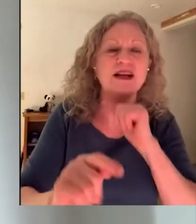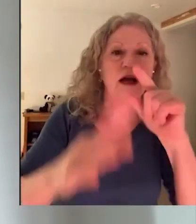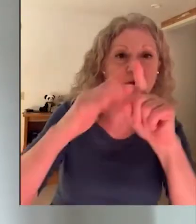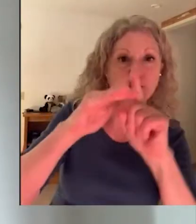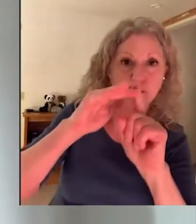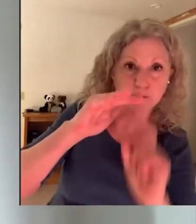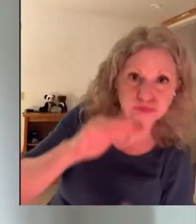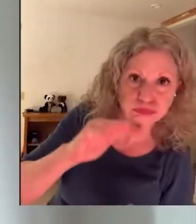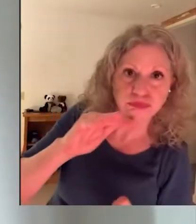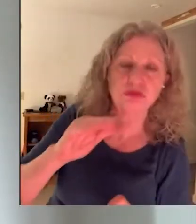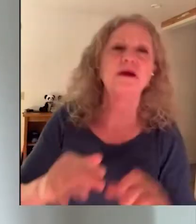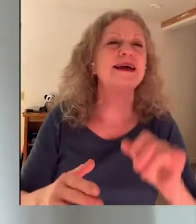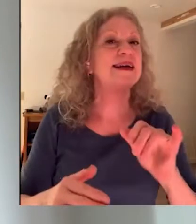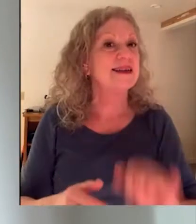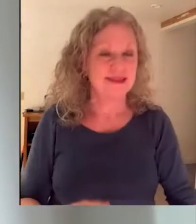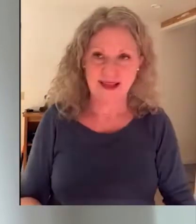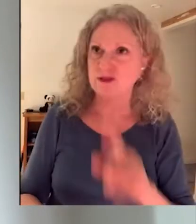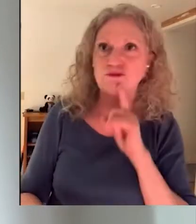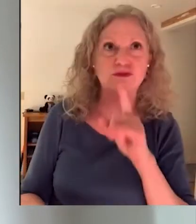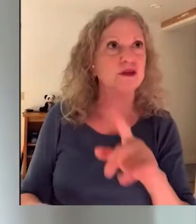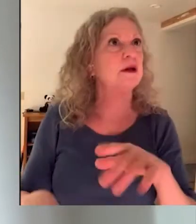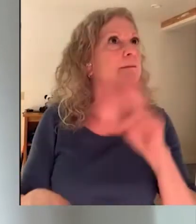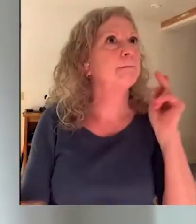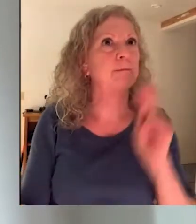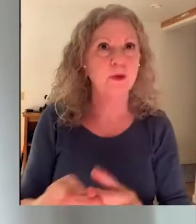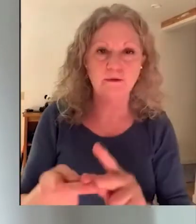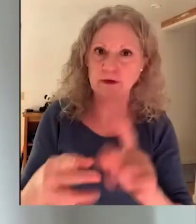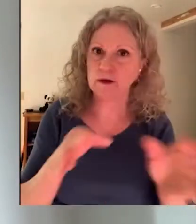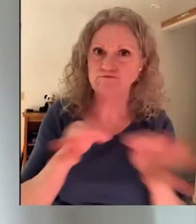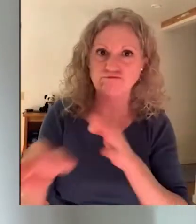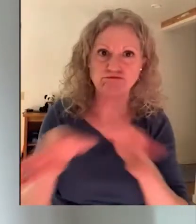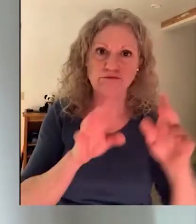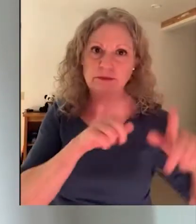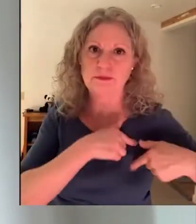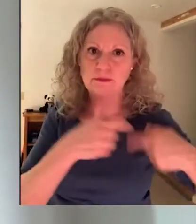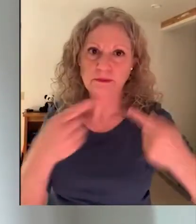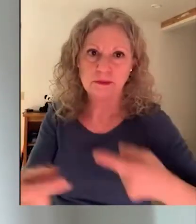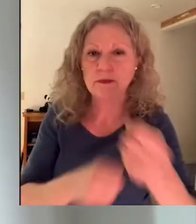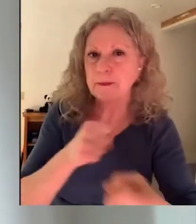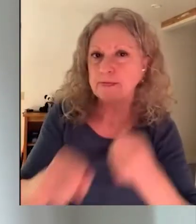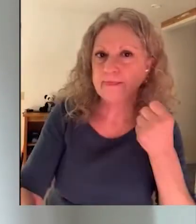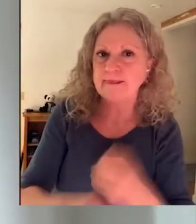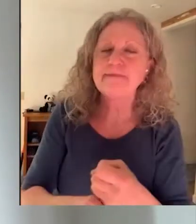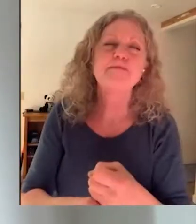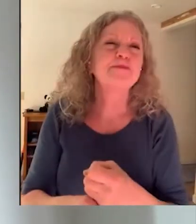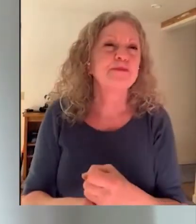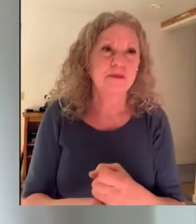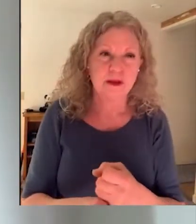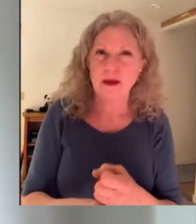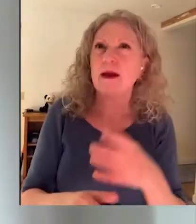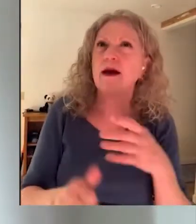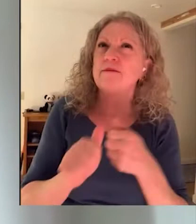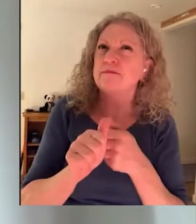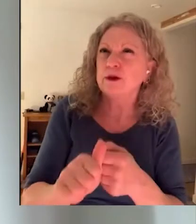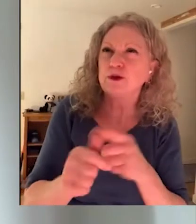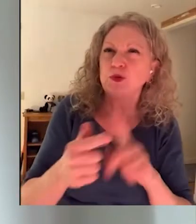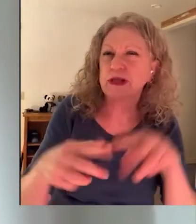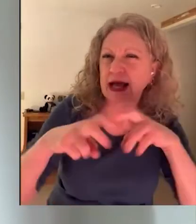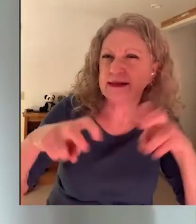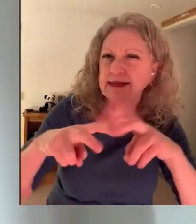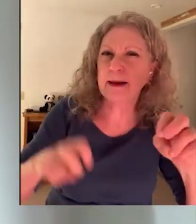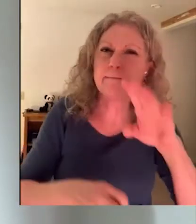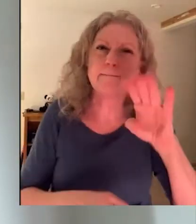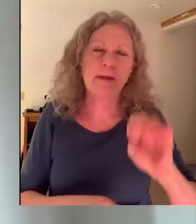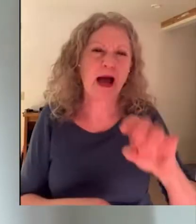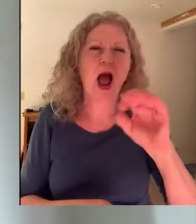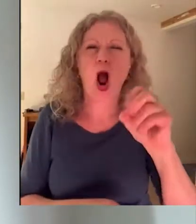this perfectly summed up this last year. According to an analysis by Oxford Economics, during the worst